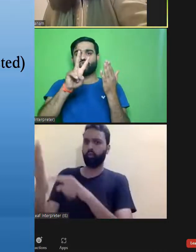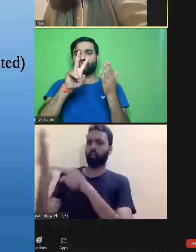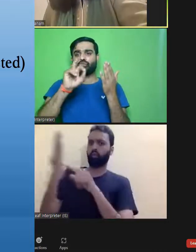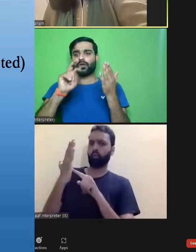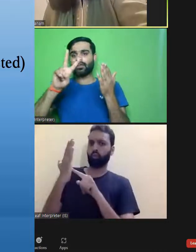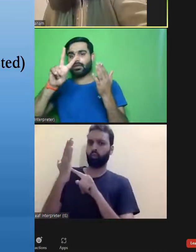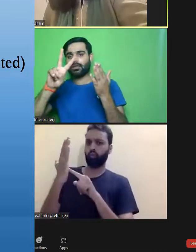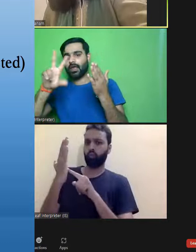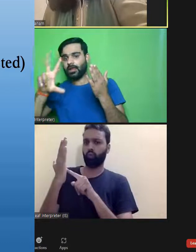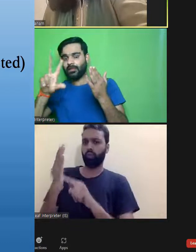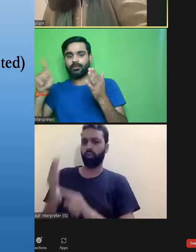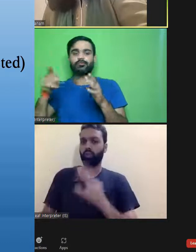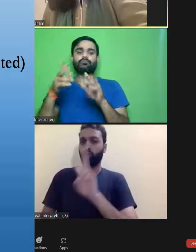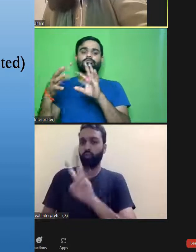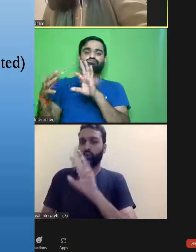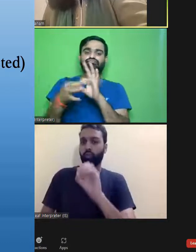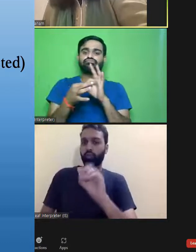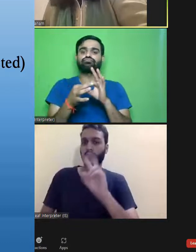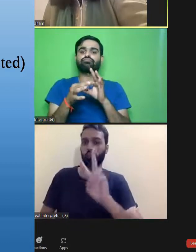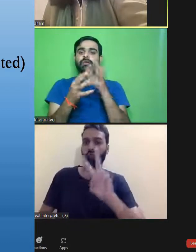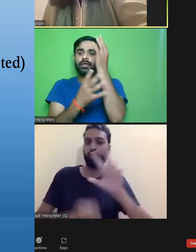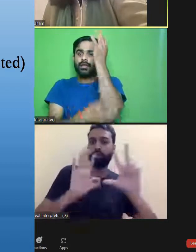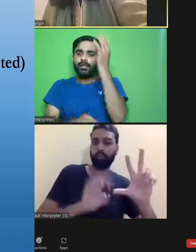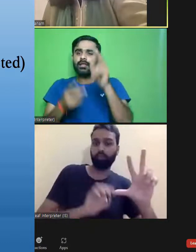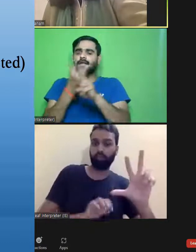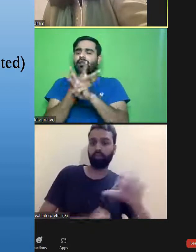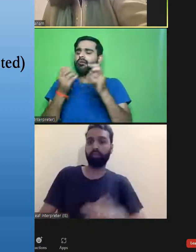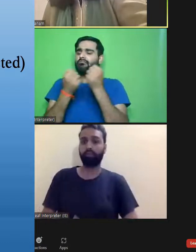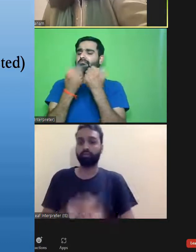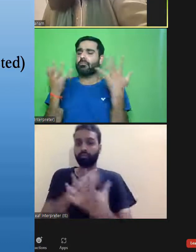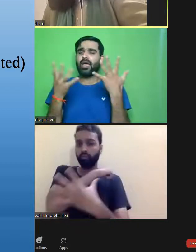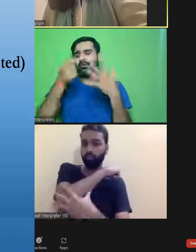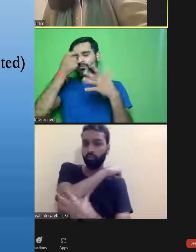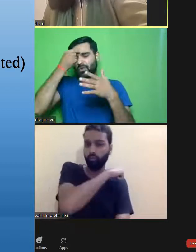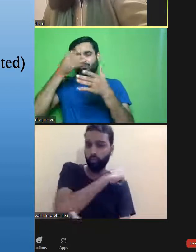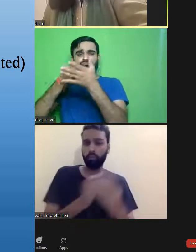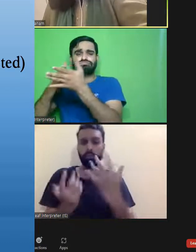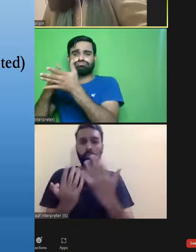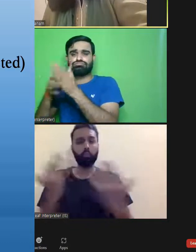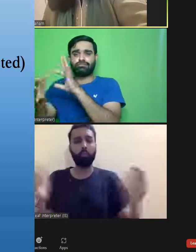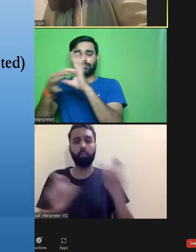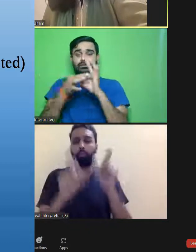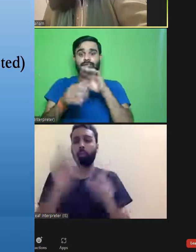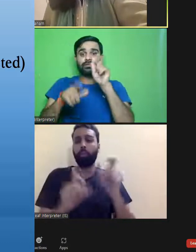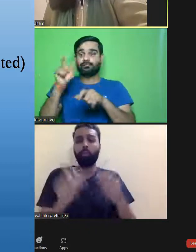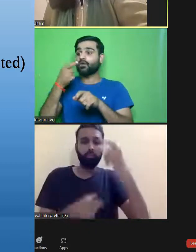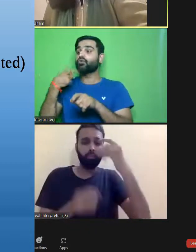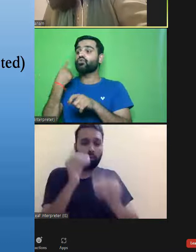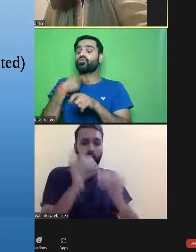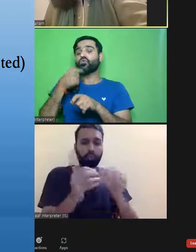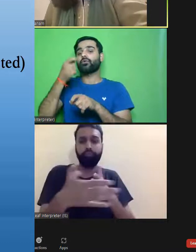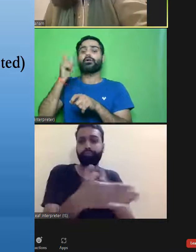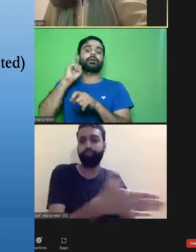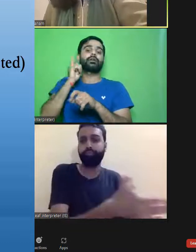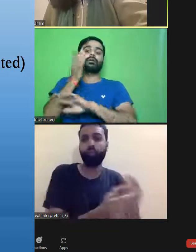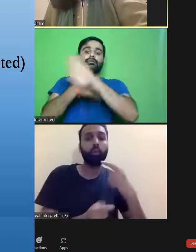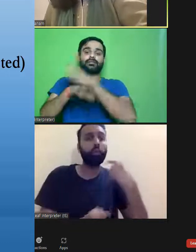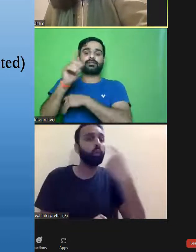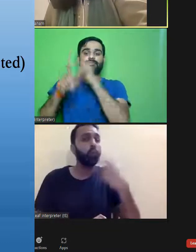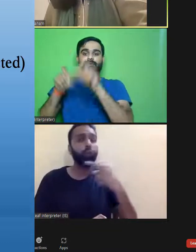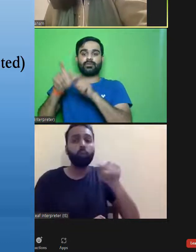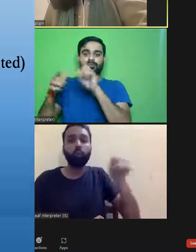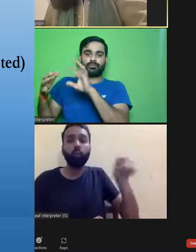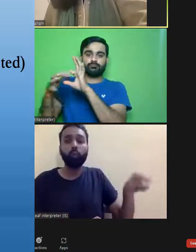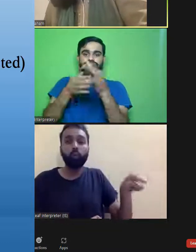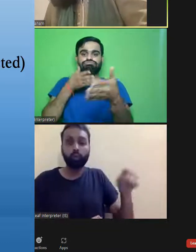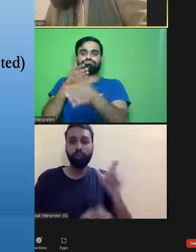the latter part. Poverty trap and multidimensional poverty faced by people with disabilities was coming up in the